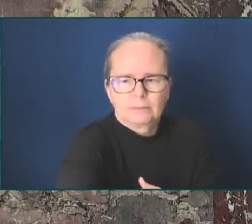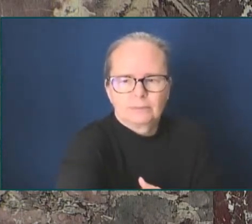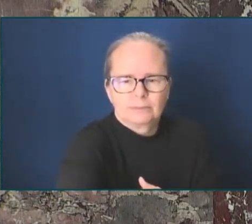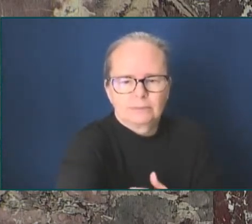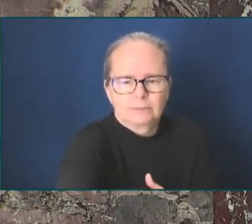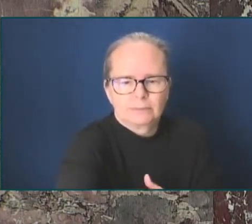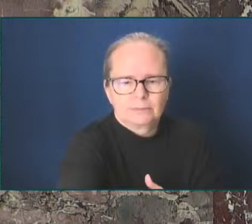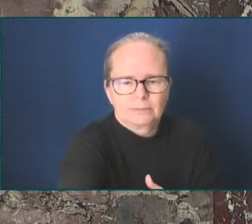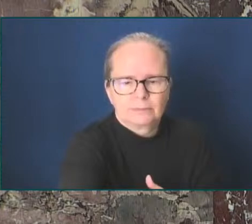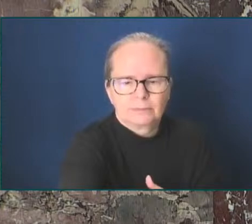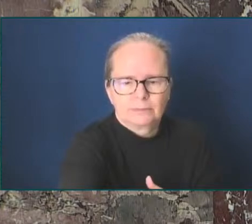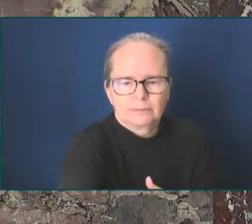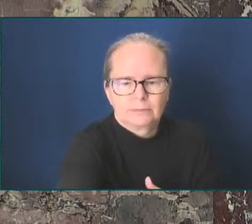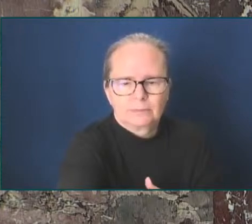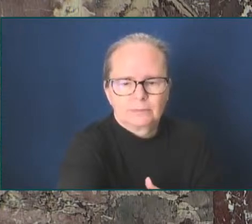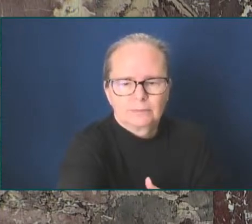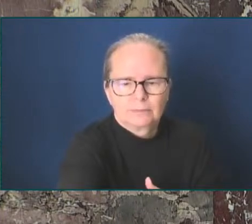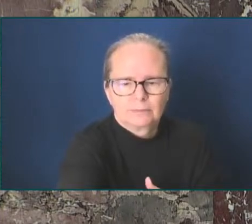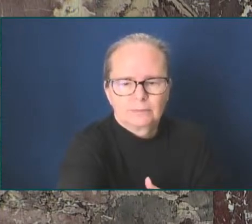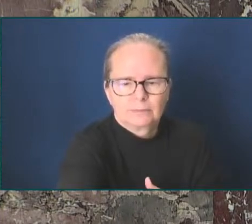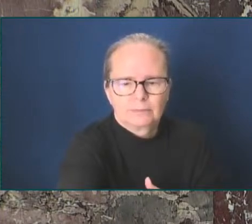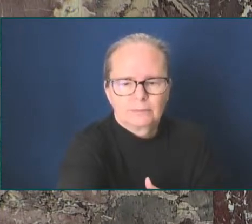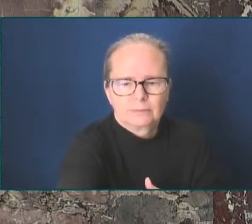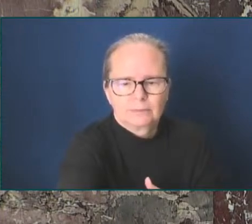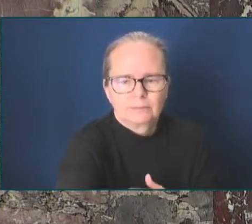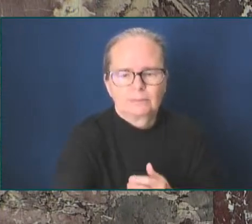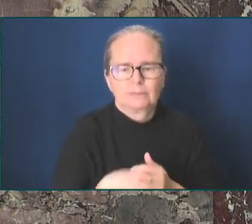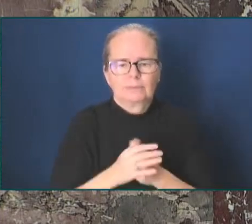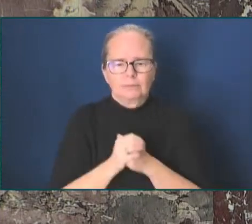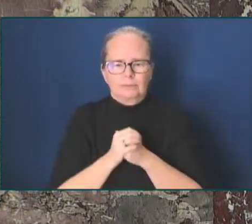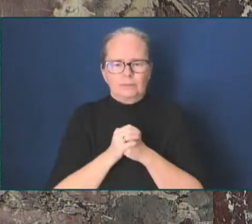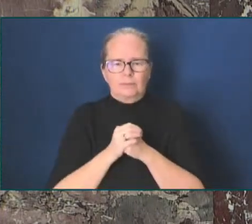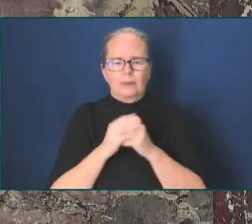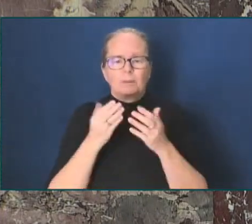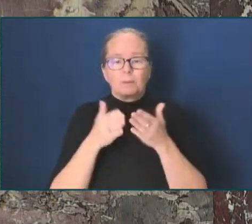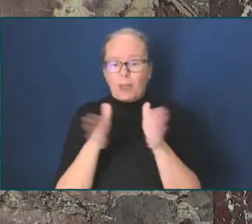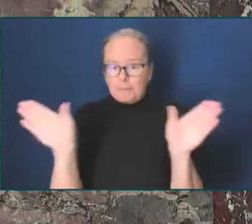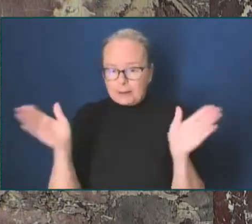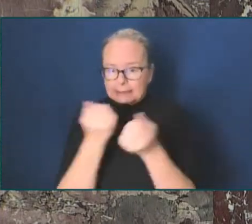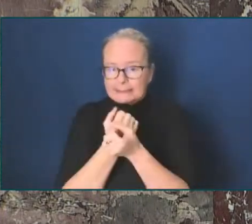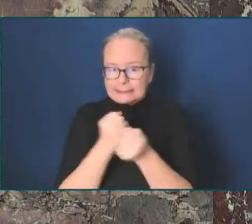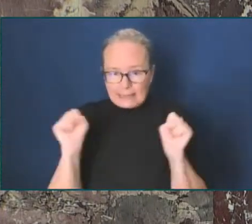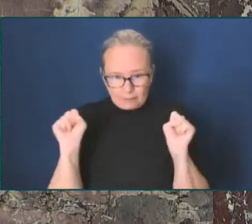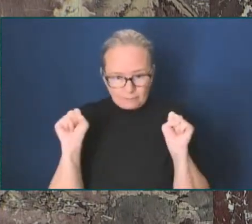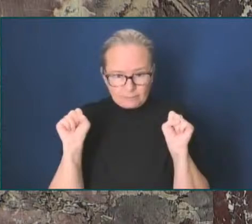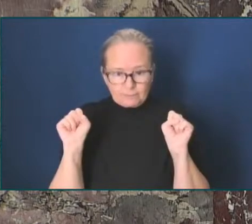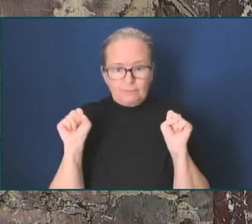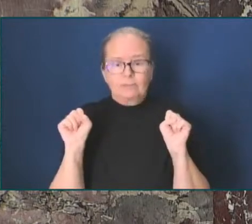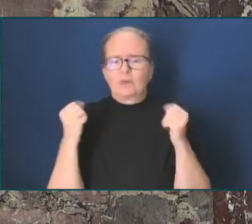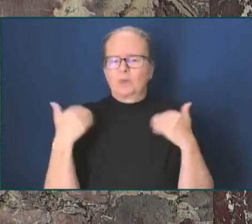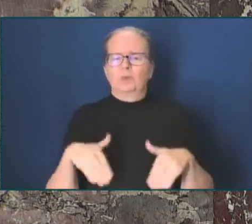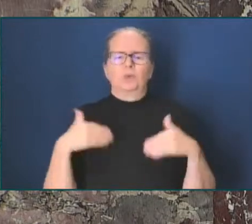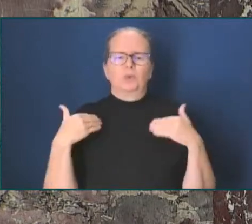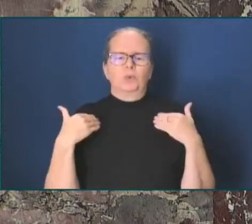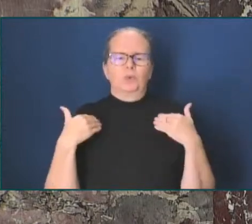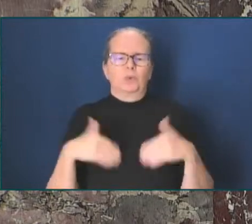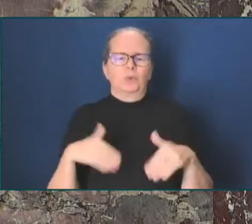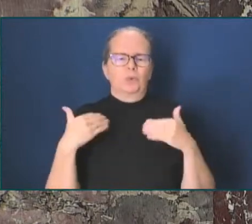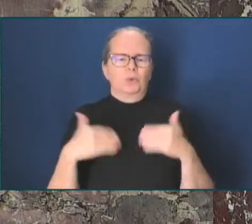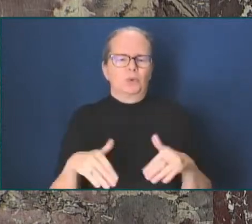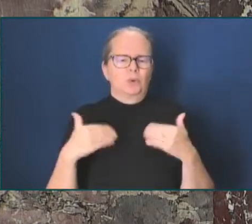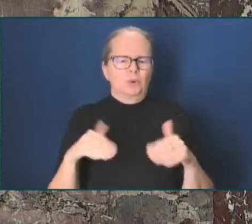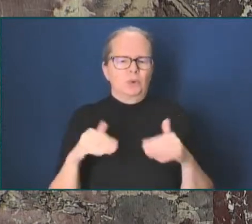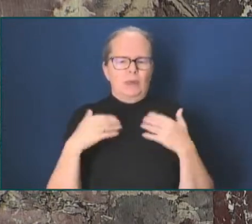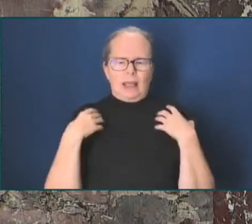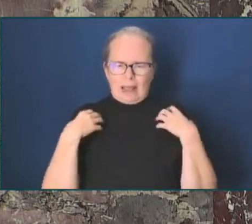strong economy, but healthcare is foundational for British Columbians. And we have taken important steps. The health minister has taken important steps. You saw